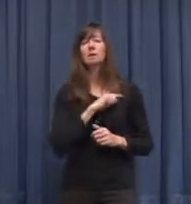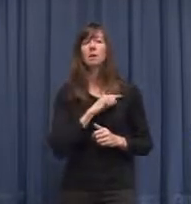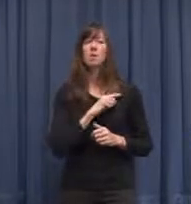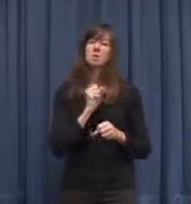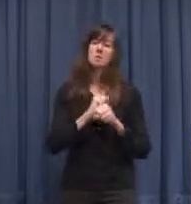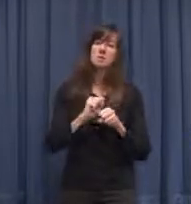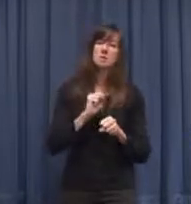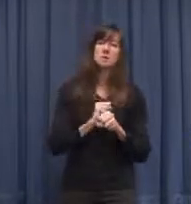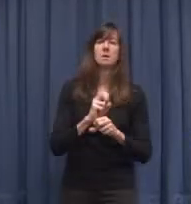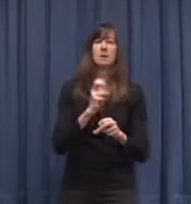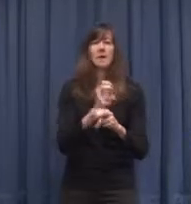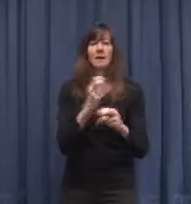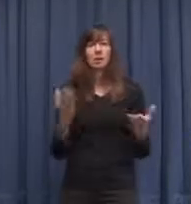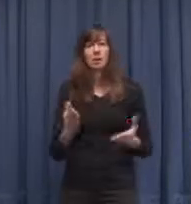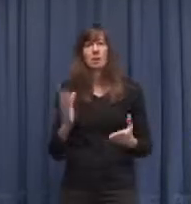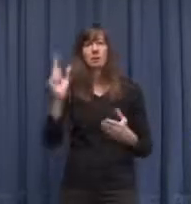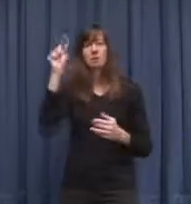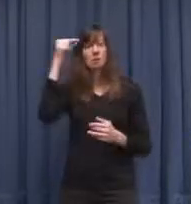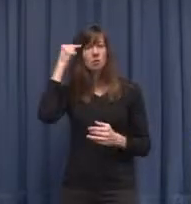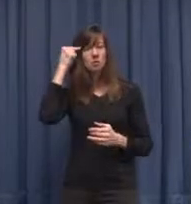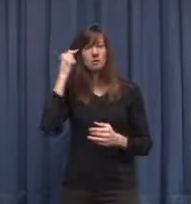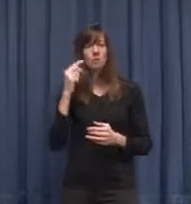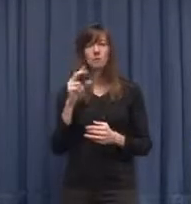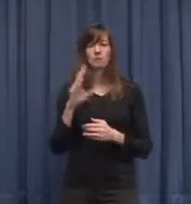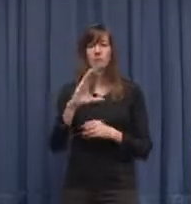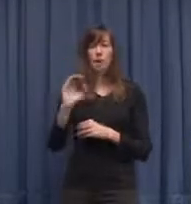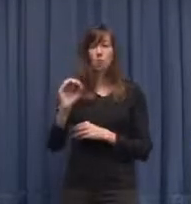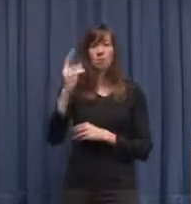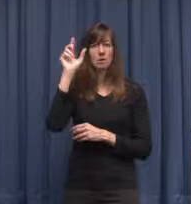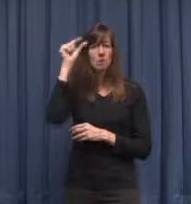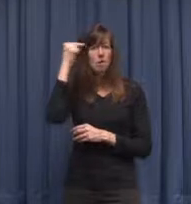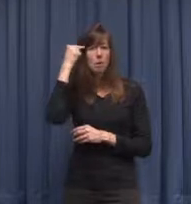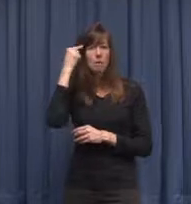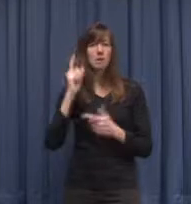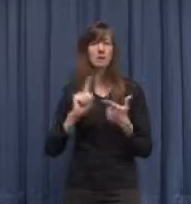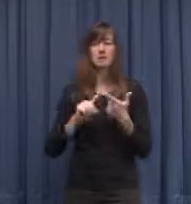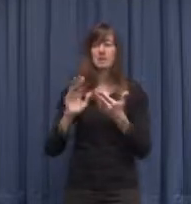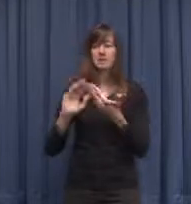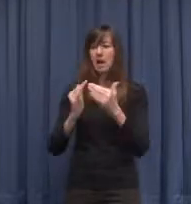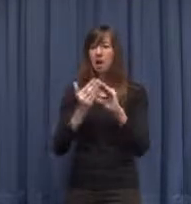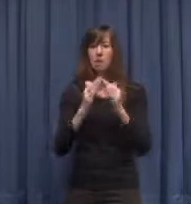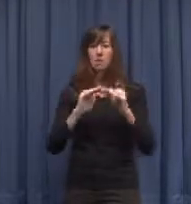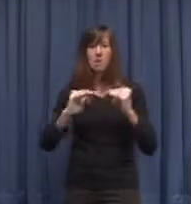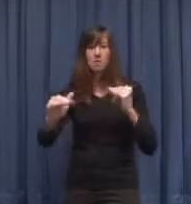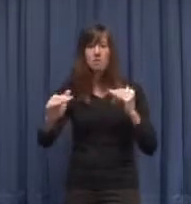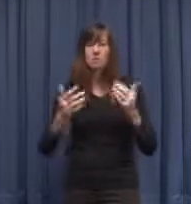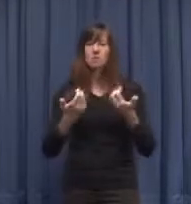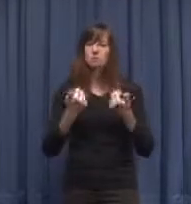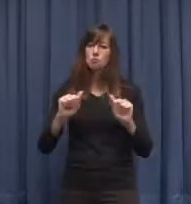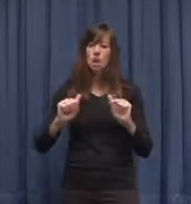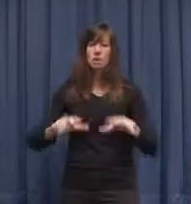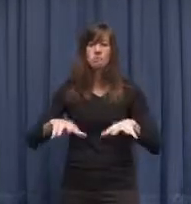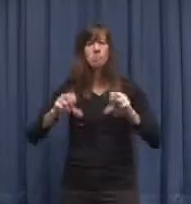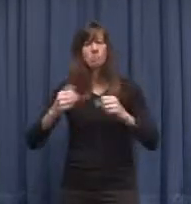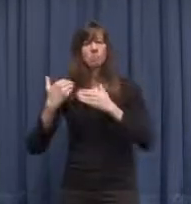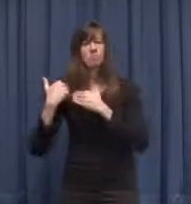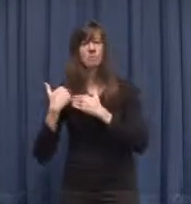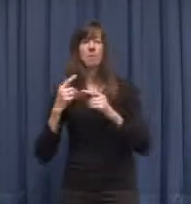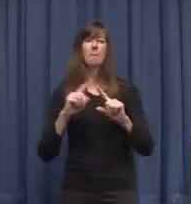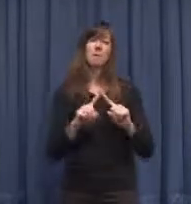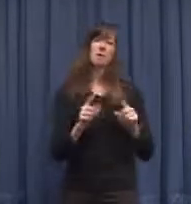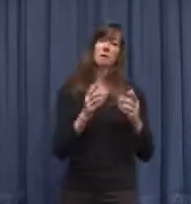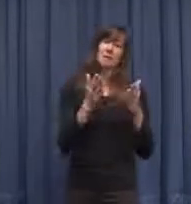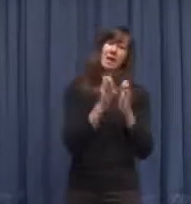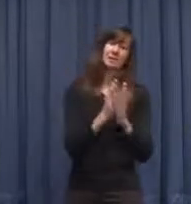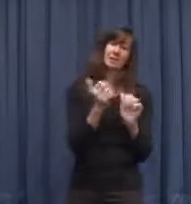the town municipal level, and across our businesses. But I ask everyone to continue to take this seriously and do what you